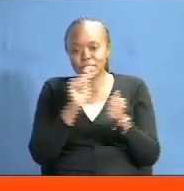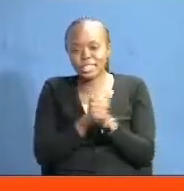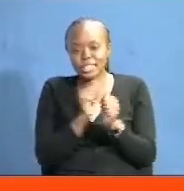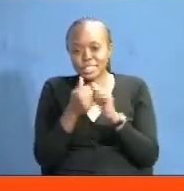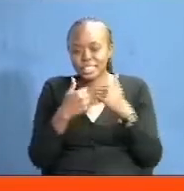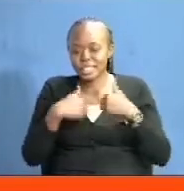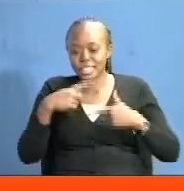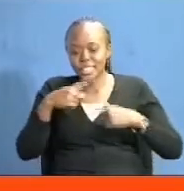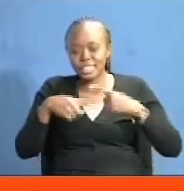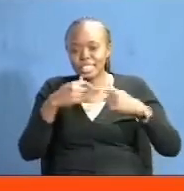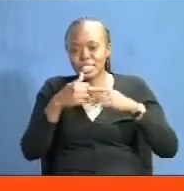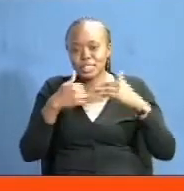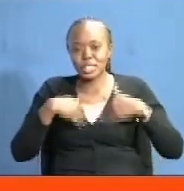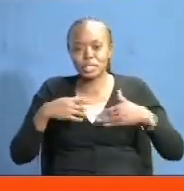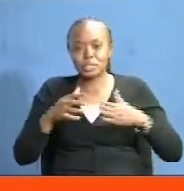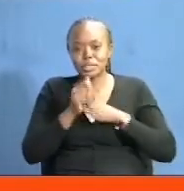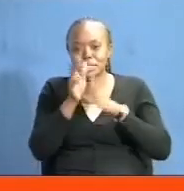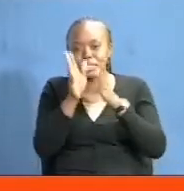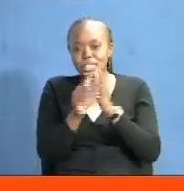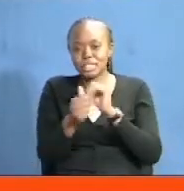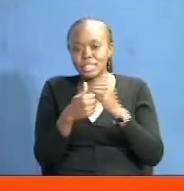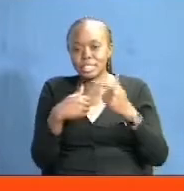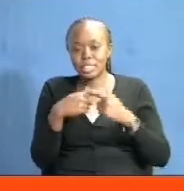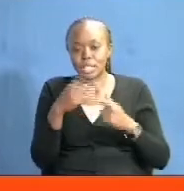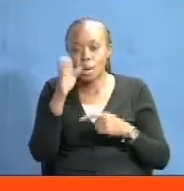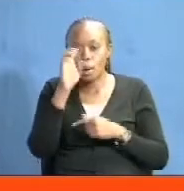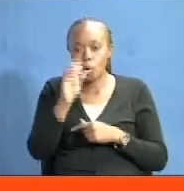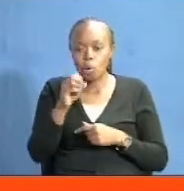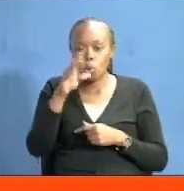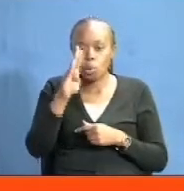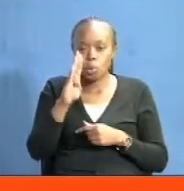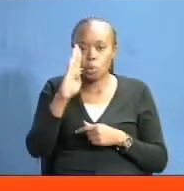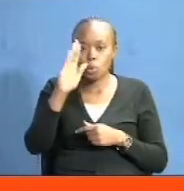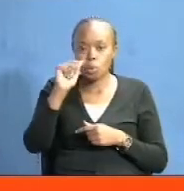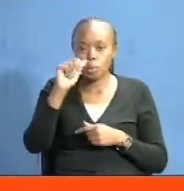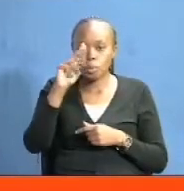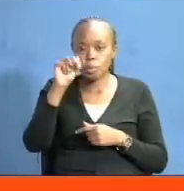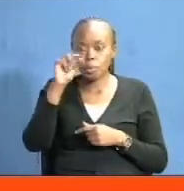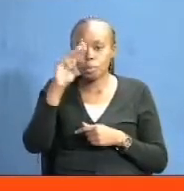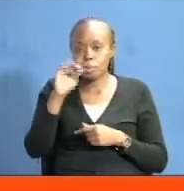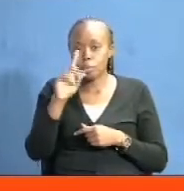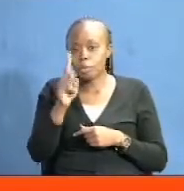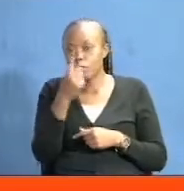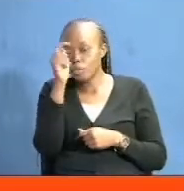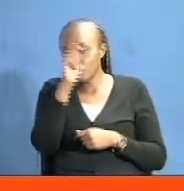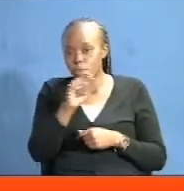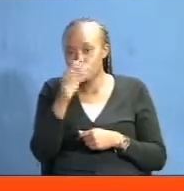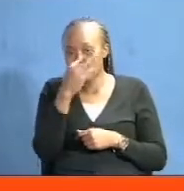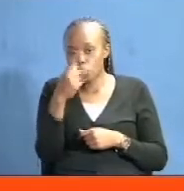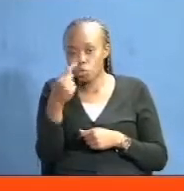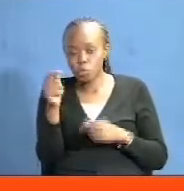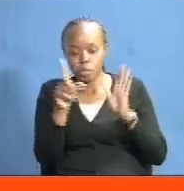leadership. Barack Obama was the first elected, the first black president of the law,